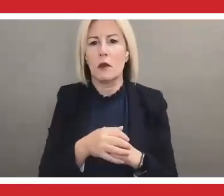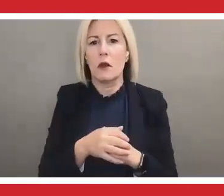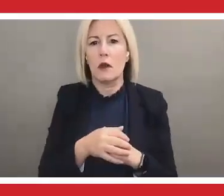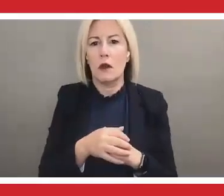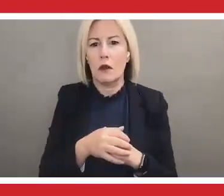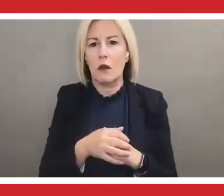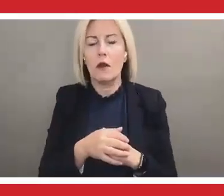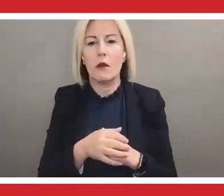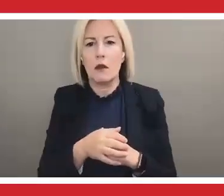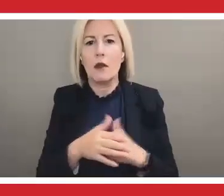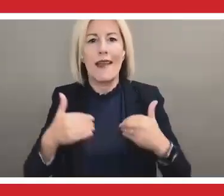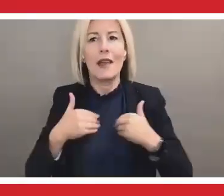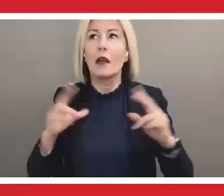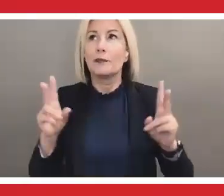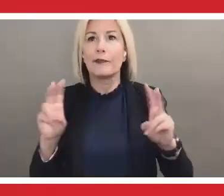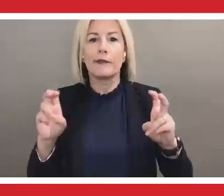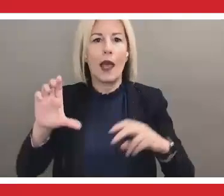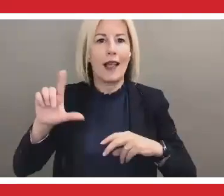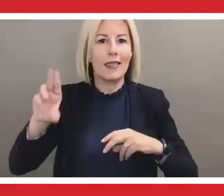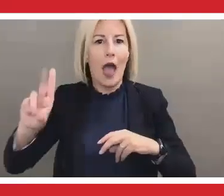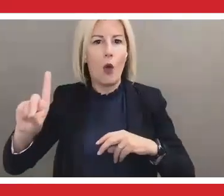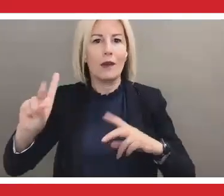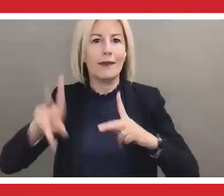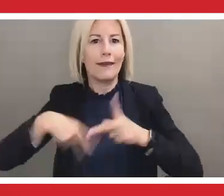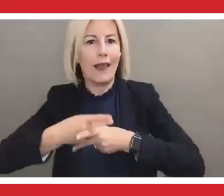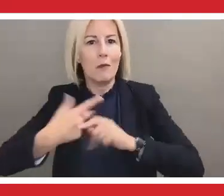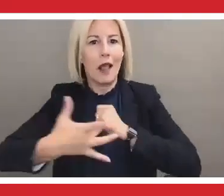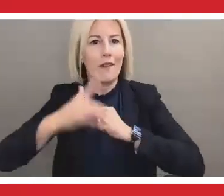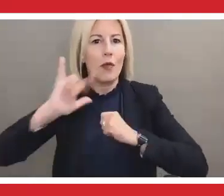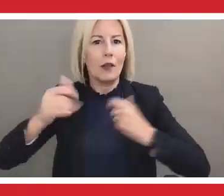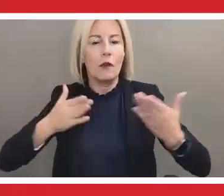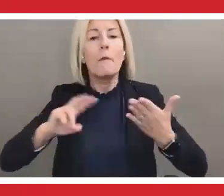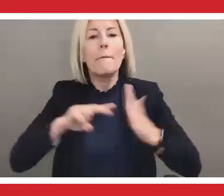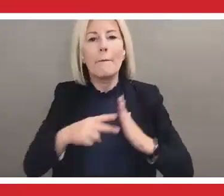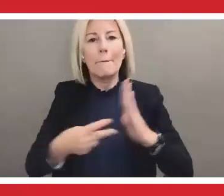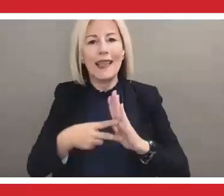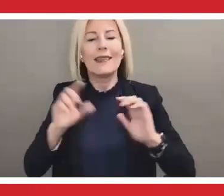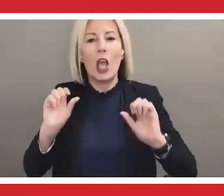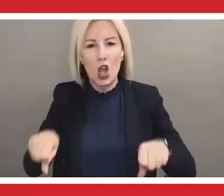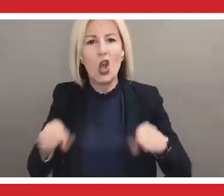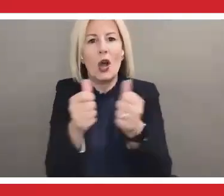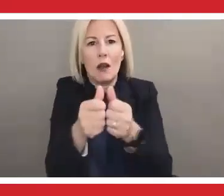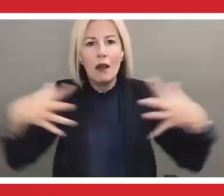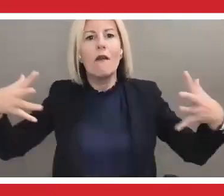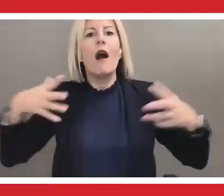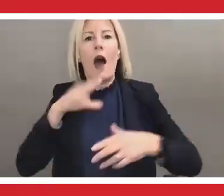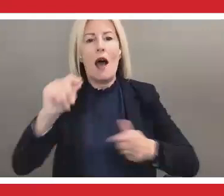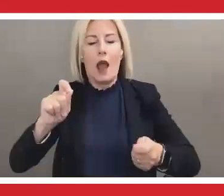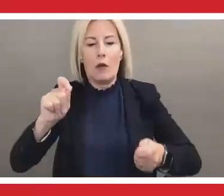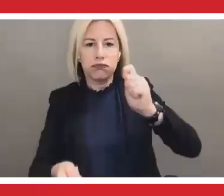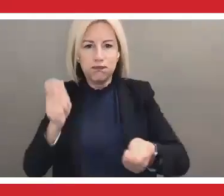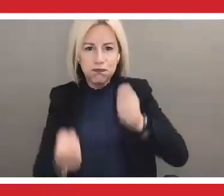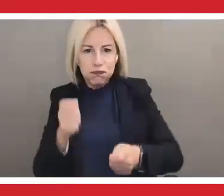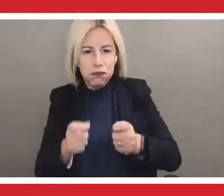type technology for their services meant that it could scale and could adapt very quickly compared